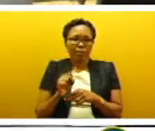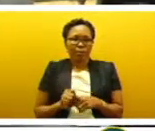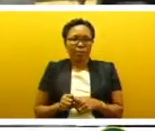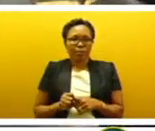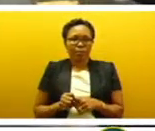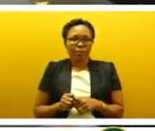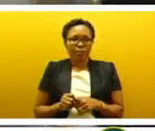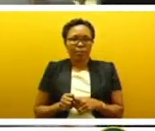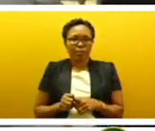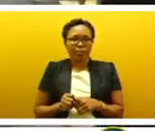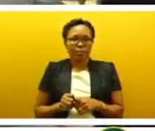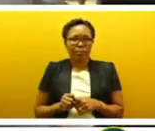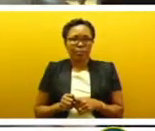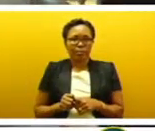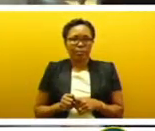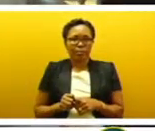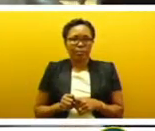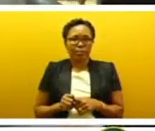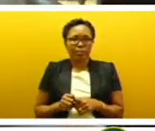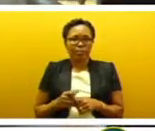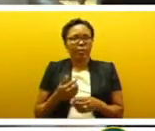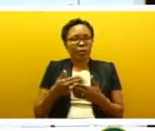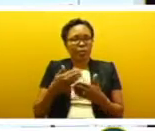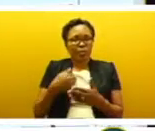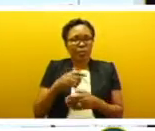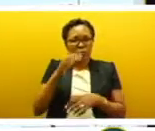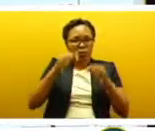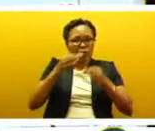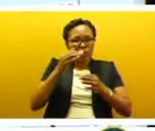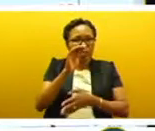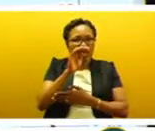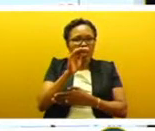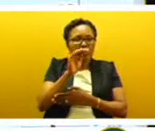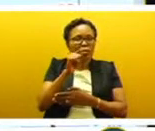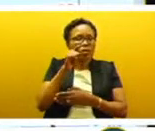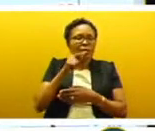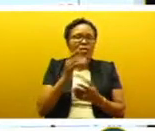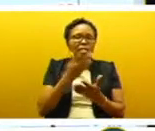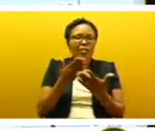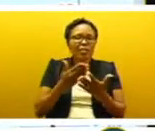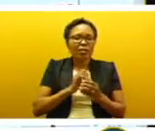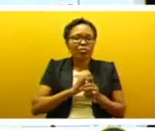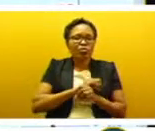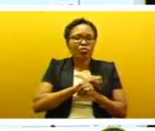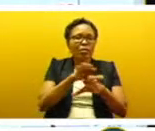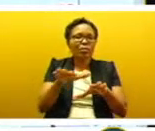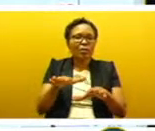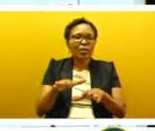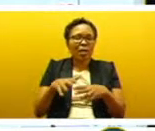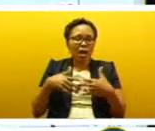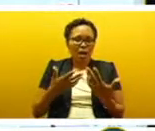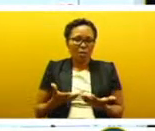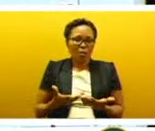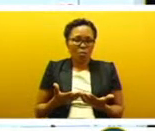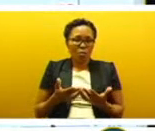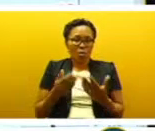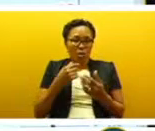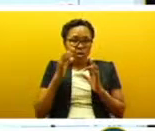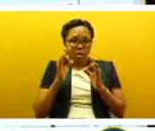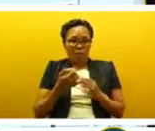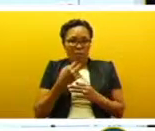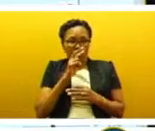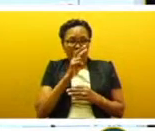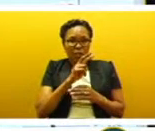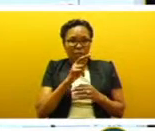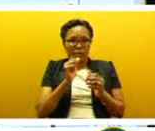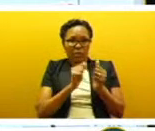And the Honorable Judge asked, how are these things transmitting? So when you look at the fact that at